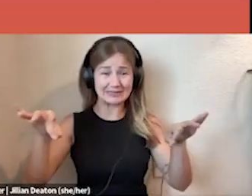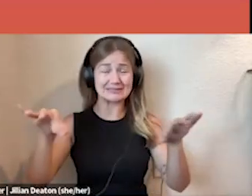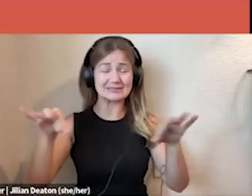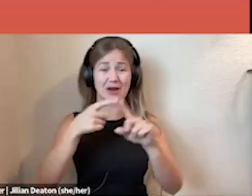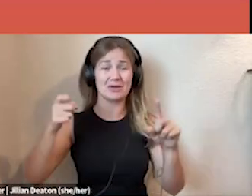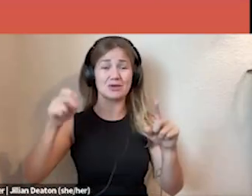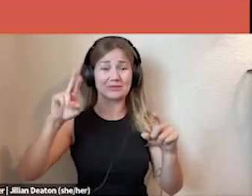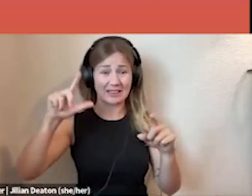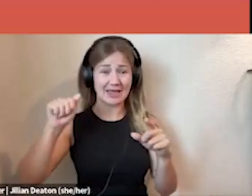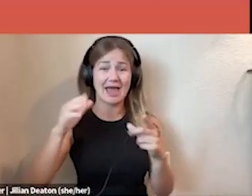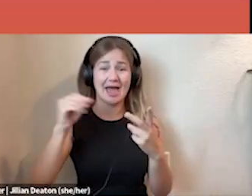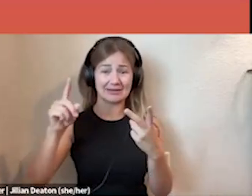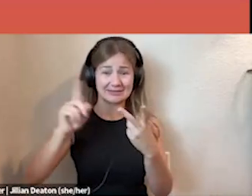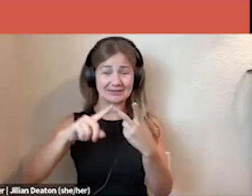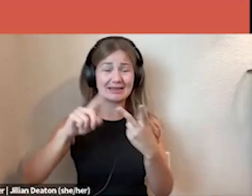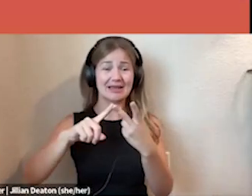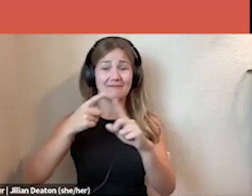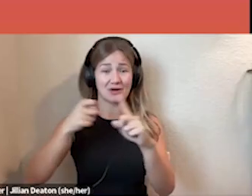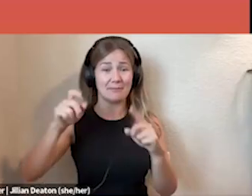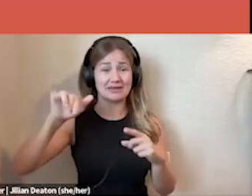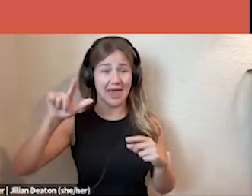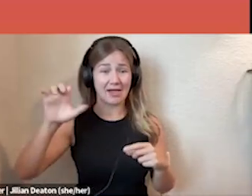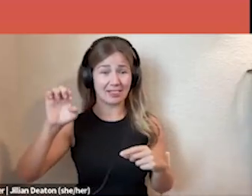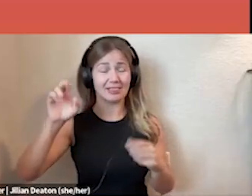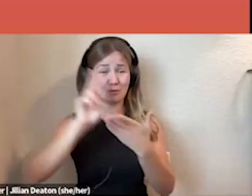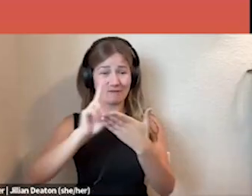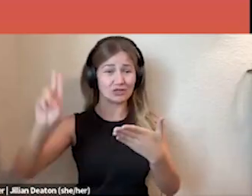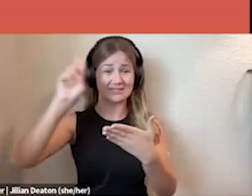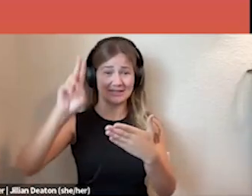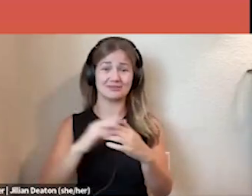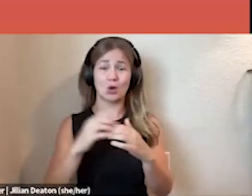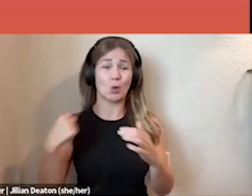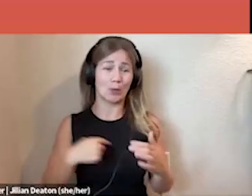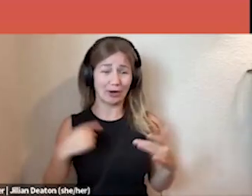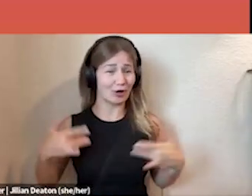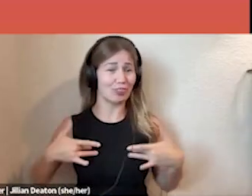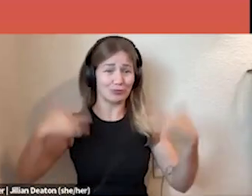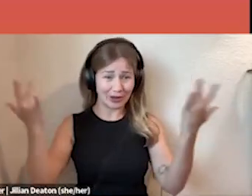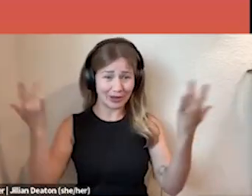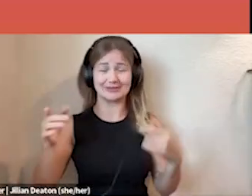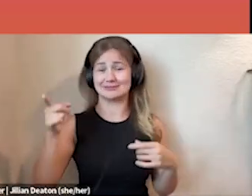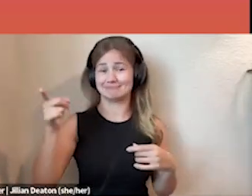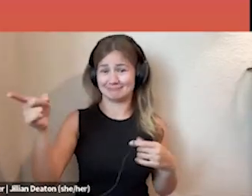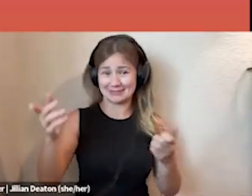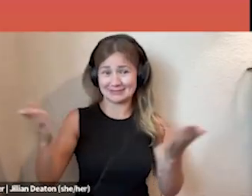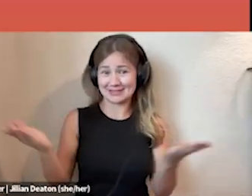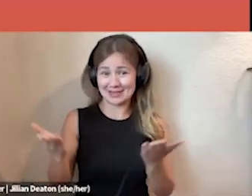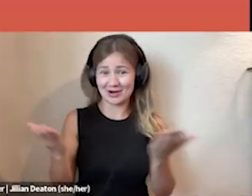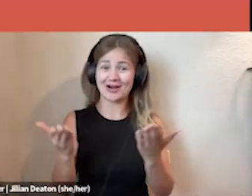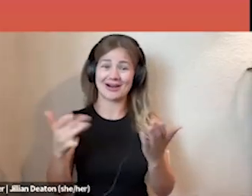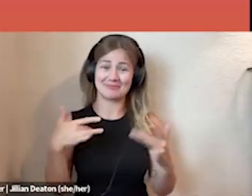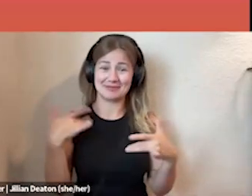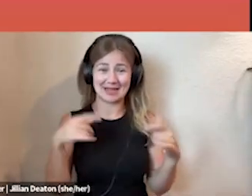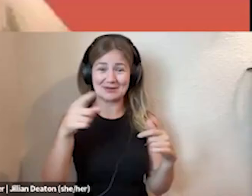American and Theater Studies from Yale University. So we are so thrilled to be able to introduce all of you to